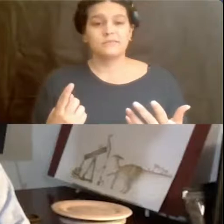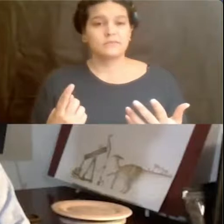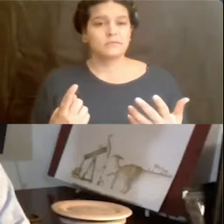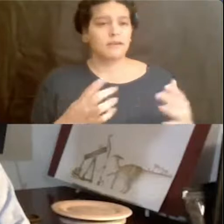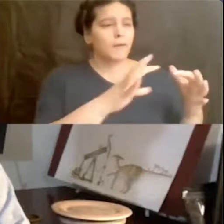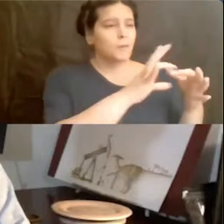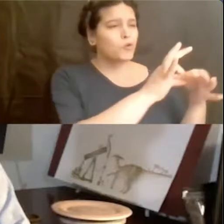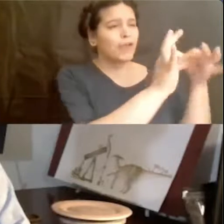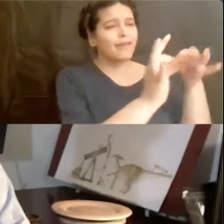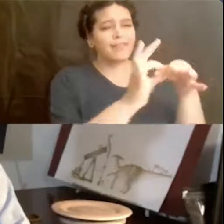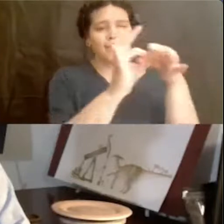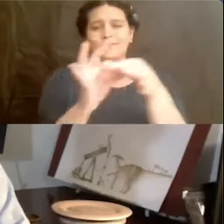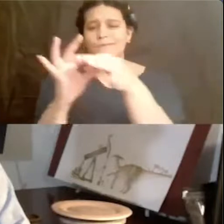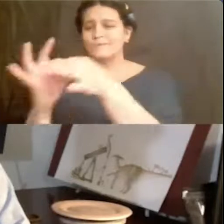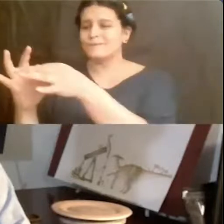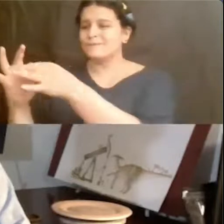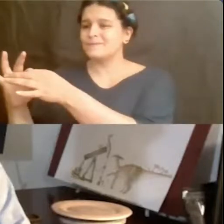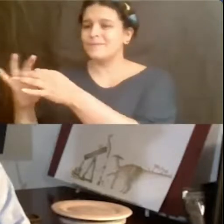with,